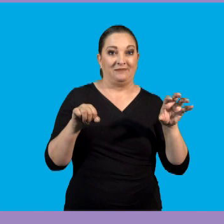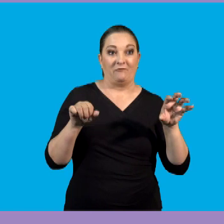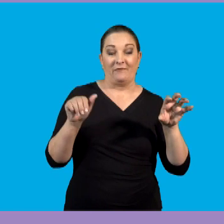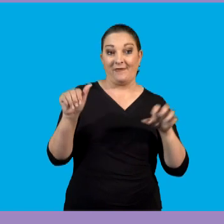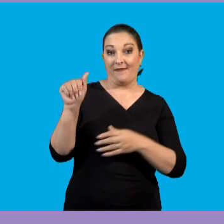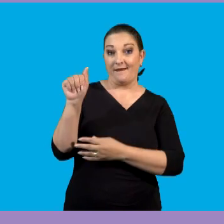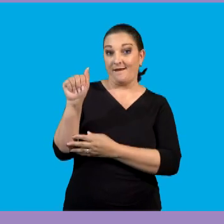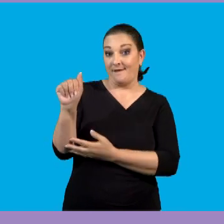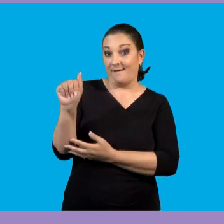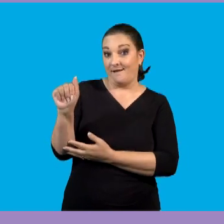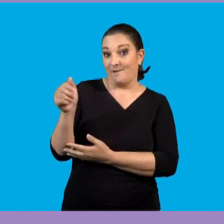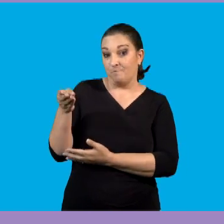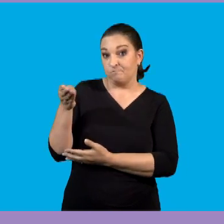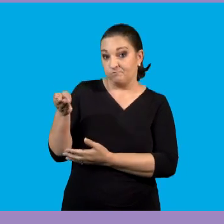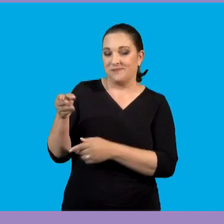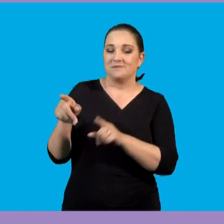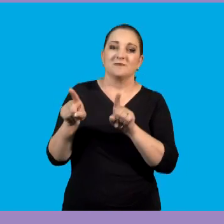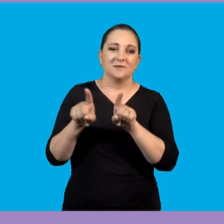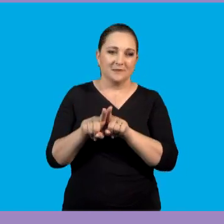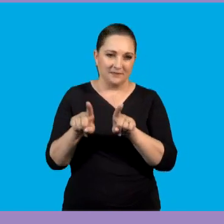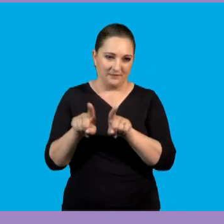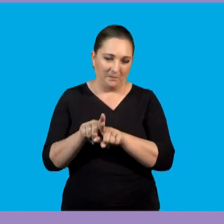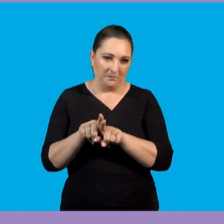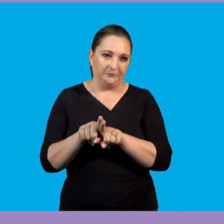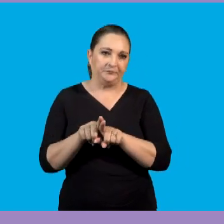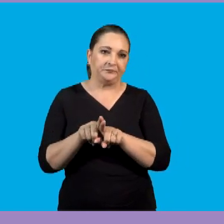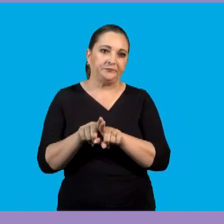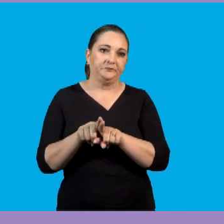A is equals to,